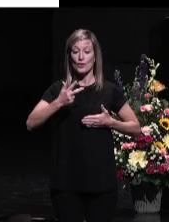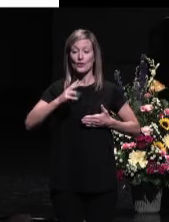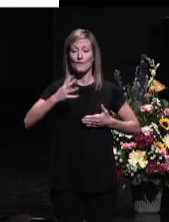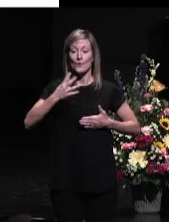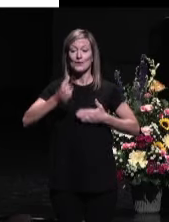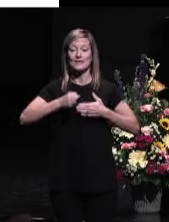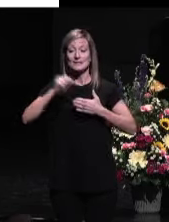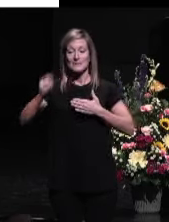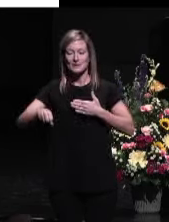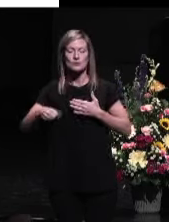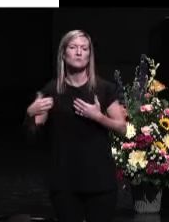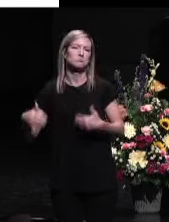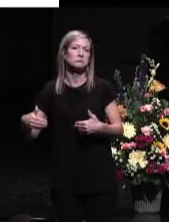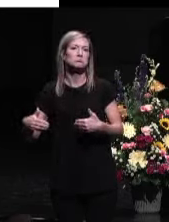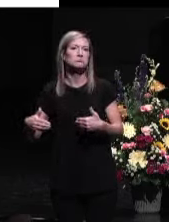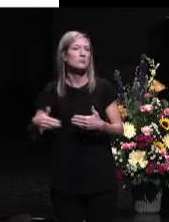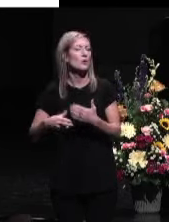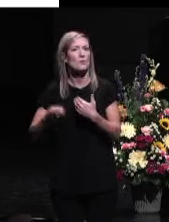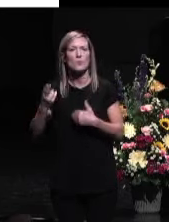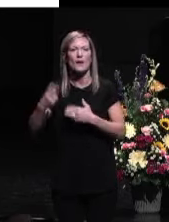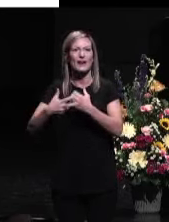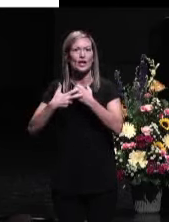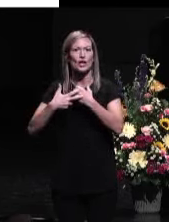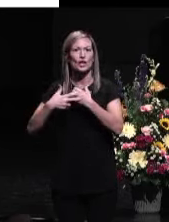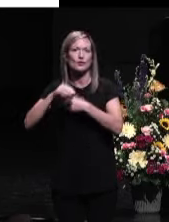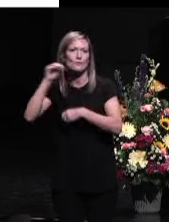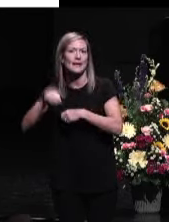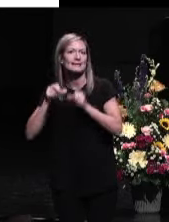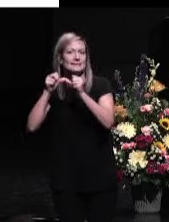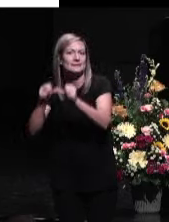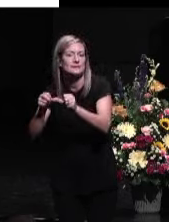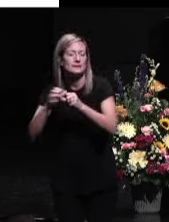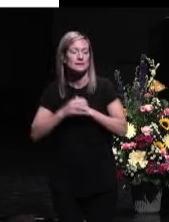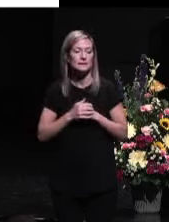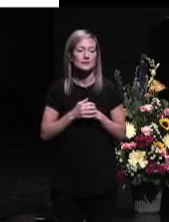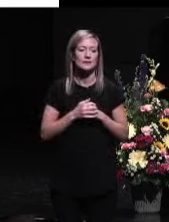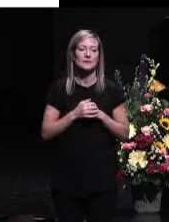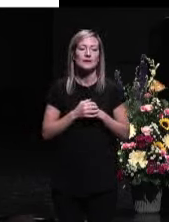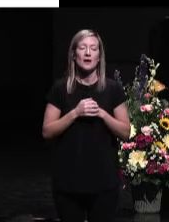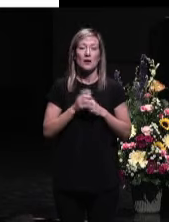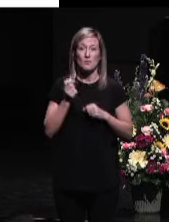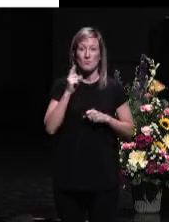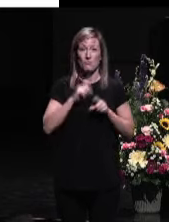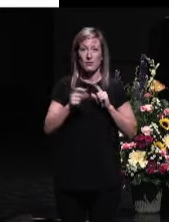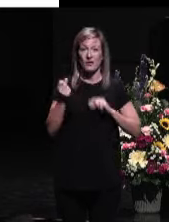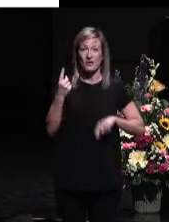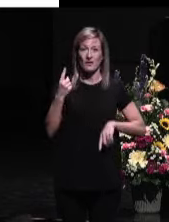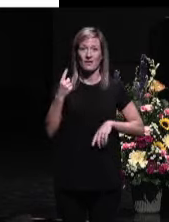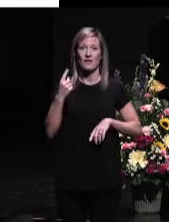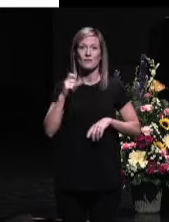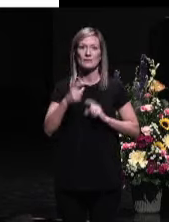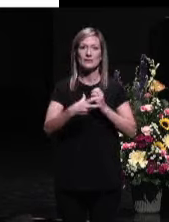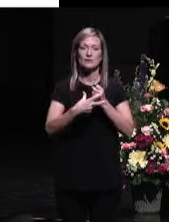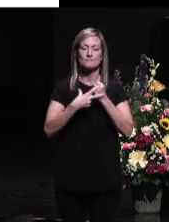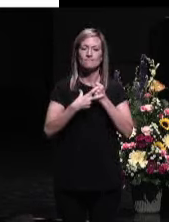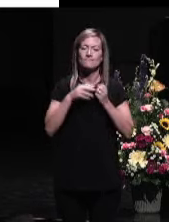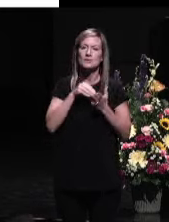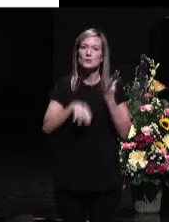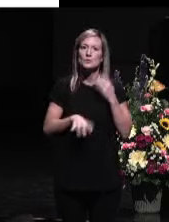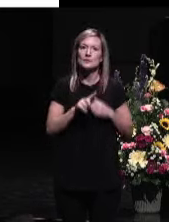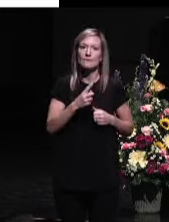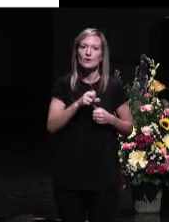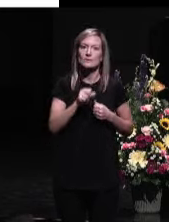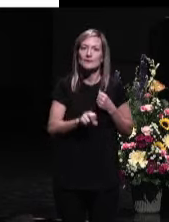year is always higher, third to fourth year, even much higher. So this is the biggest fall off is first to second year. So as we look at this, look over